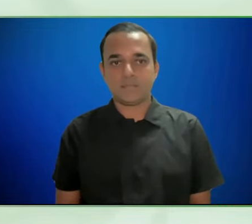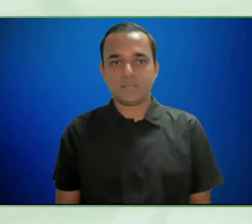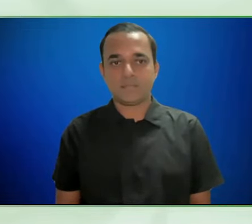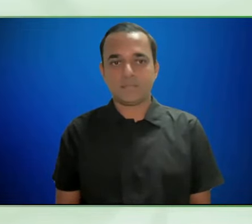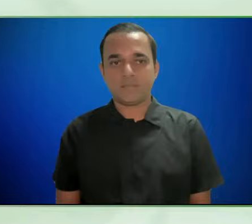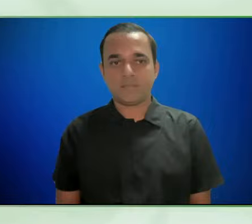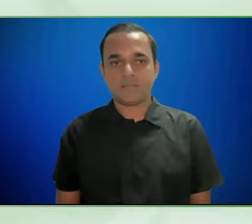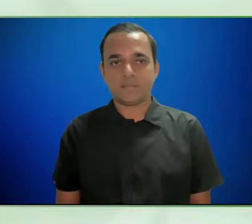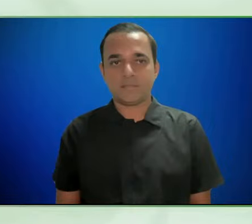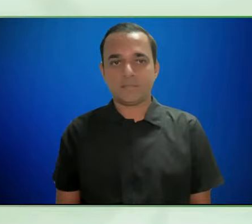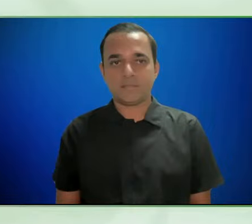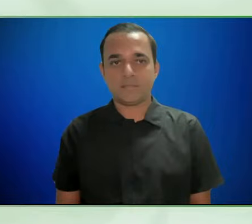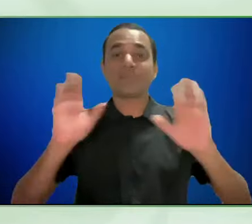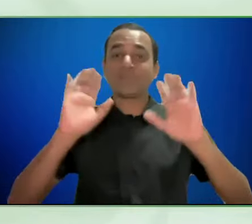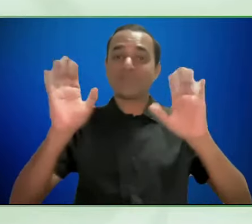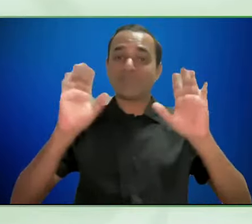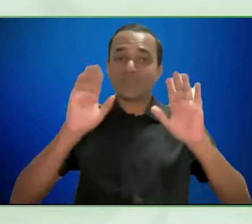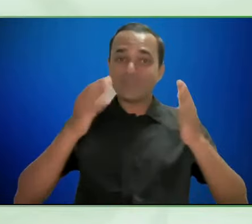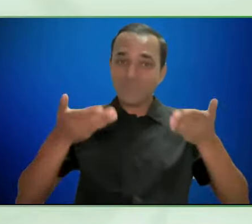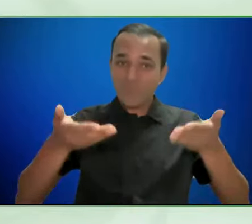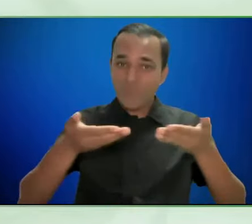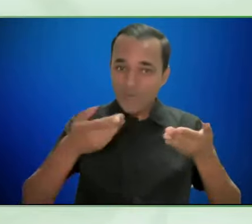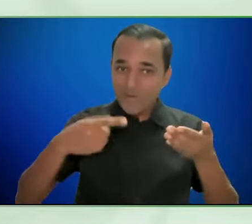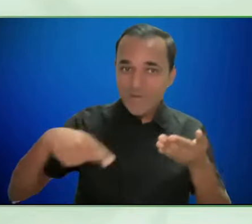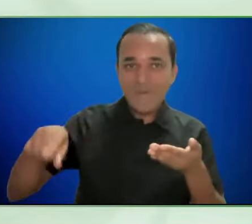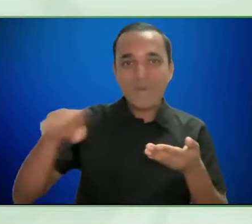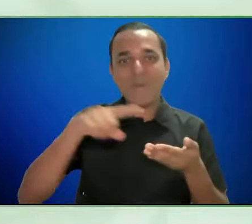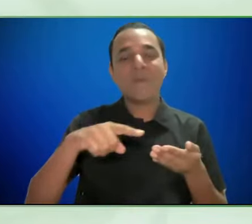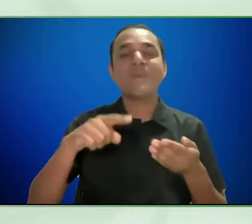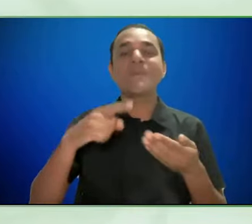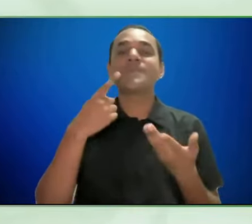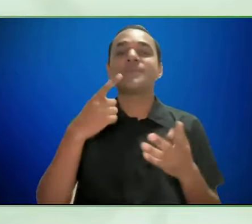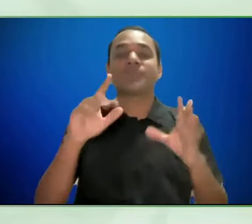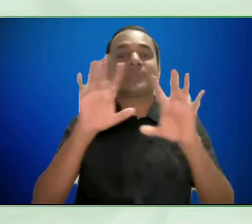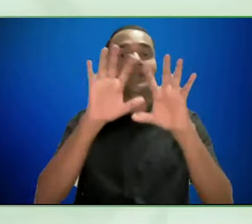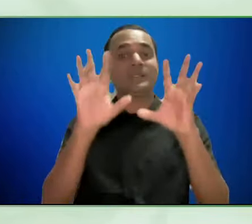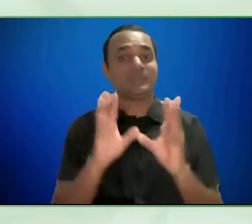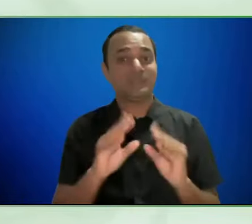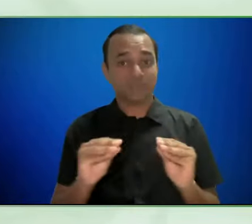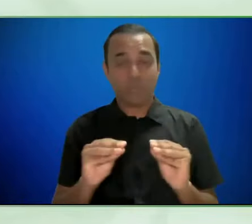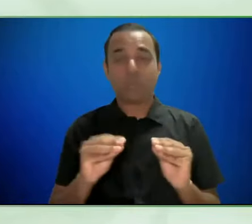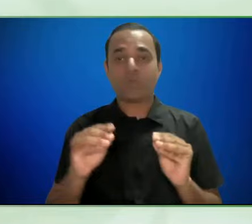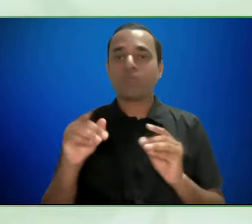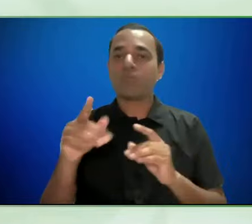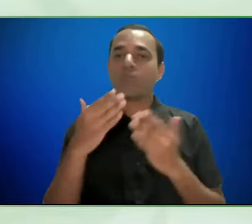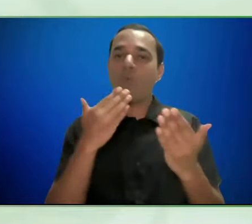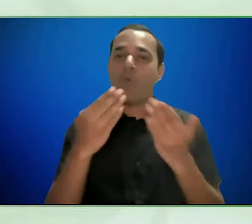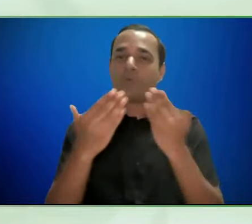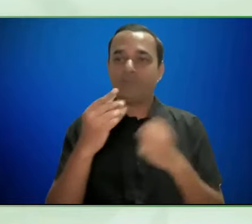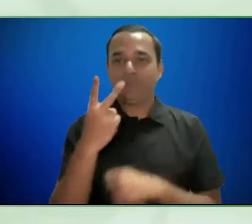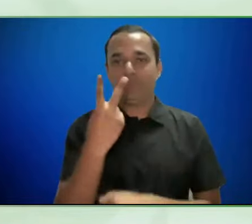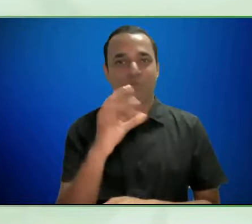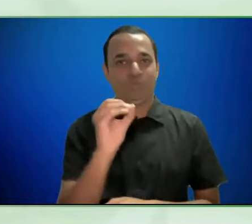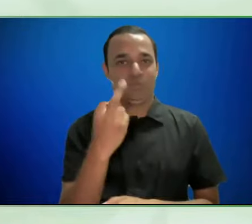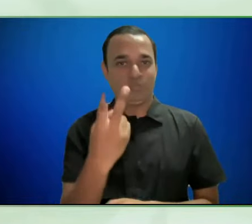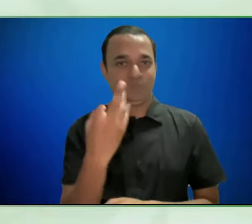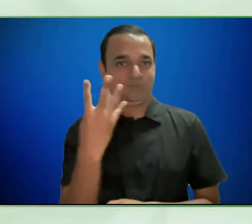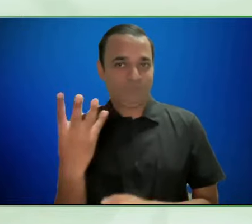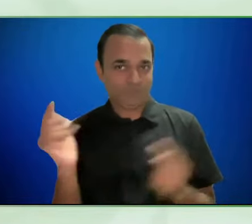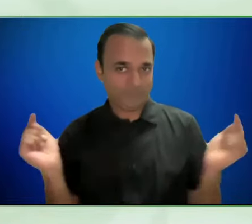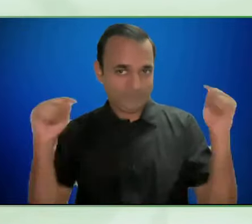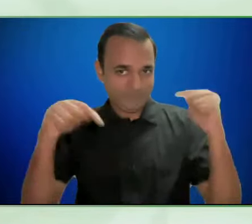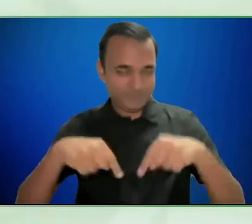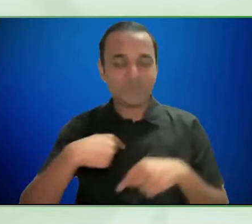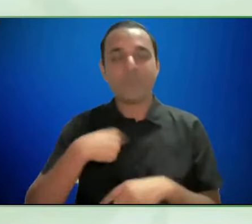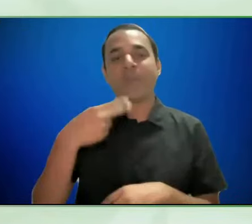for Business Partnerships and Operations within the Zero Project team. But today I'm here in a slightly different role. I'm organizing and